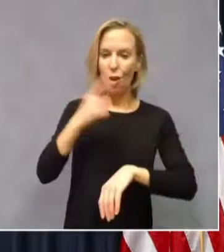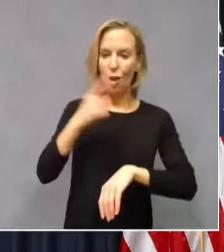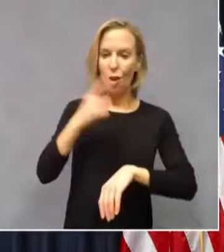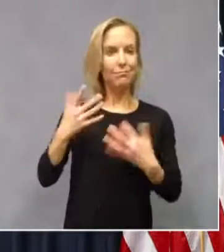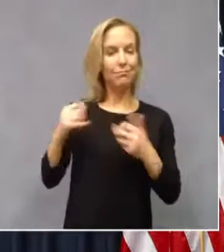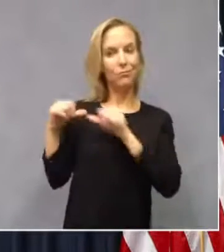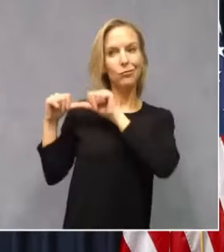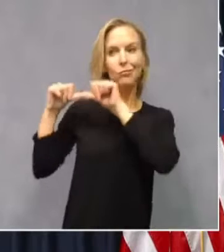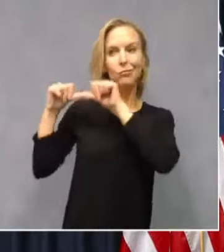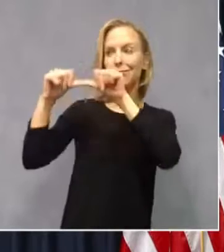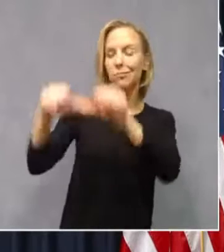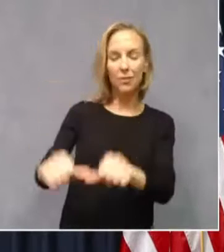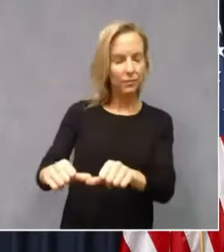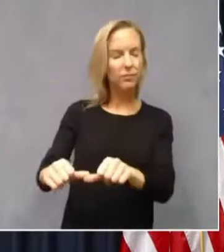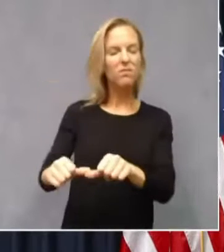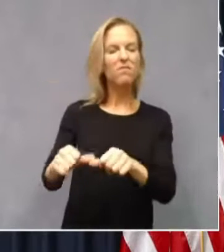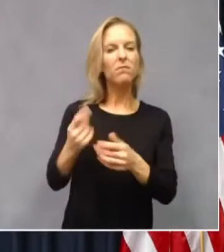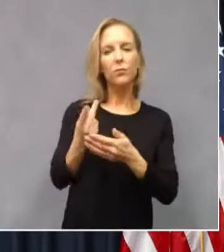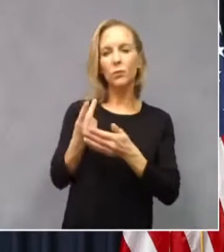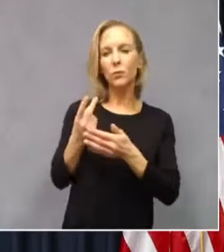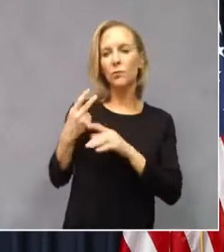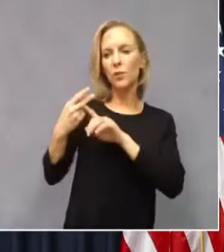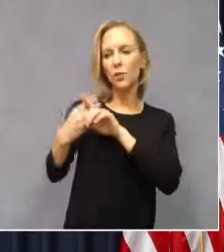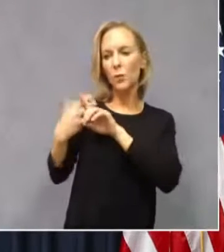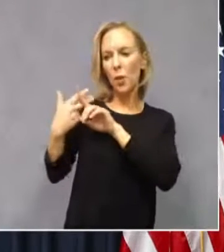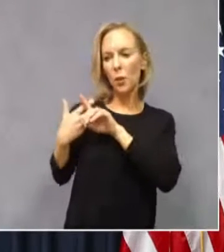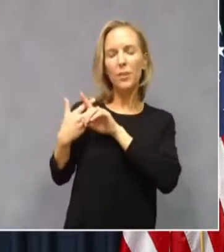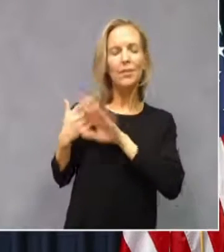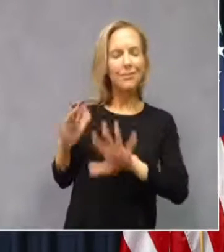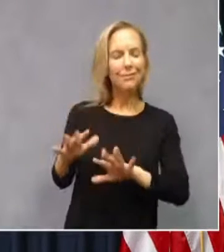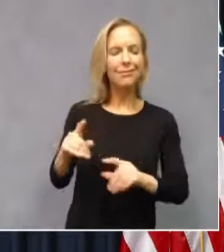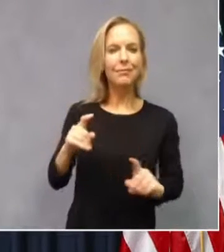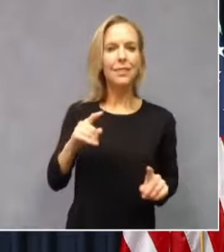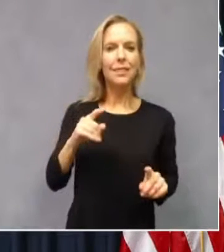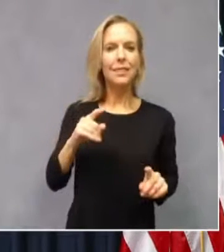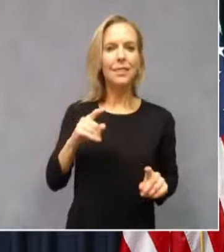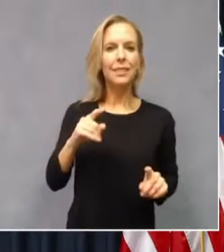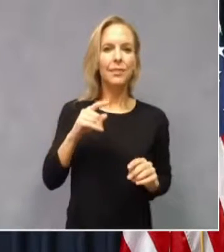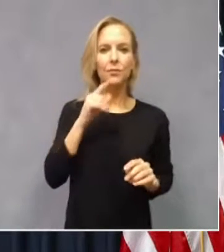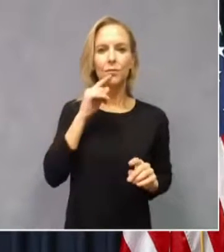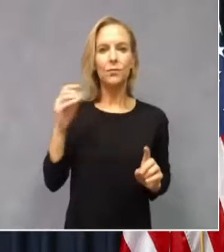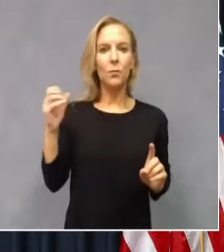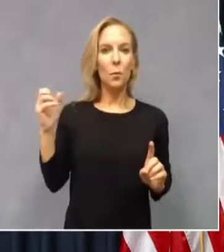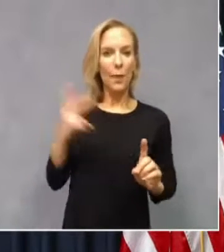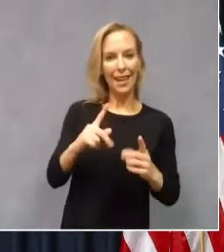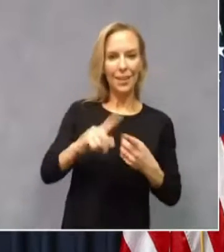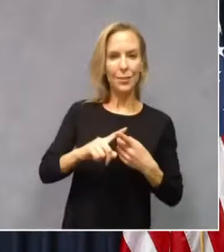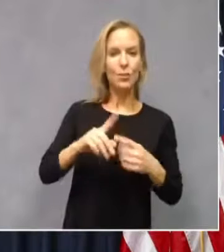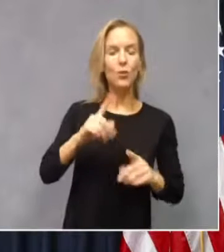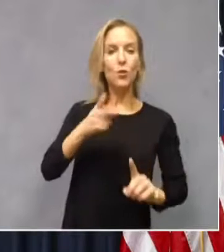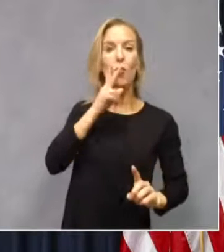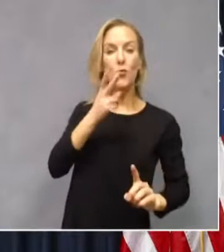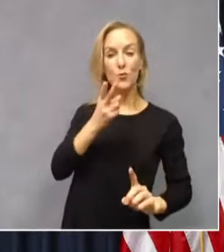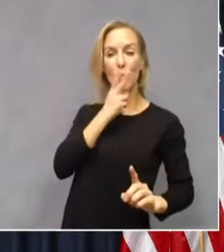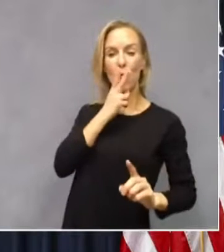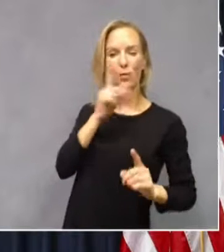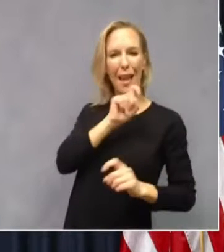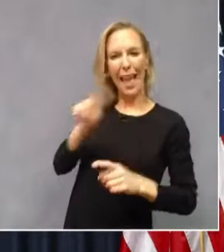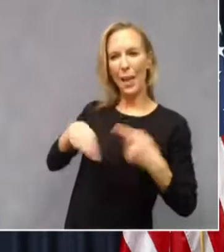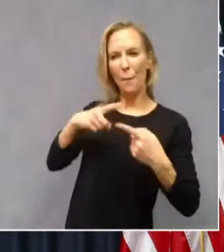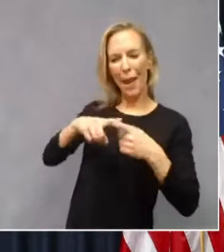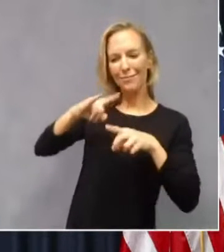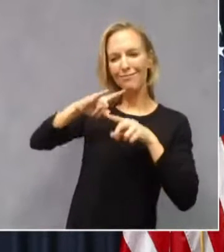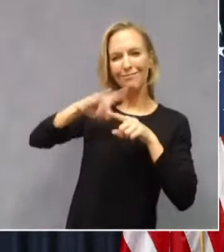about smoking, and Dr. Stack didn't start the answer with "don't smoke." Well, our new